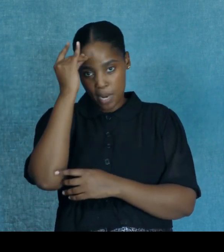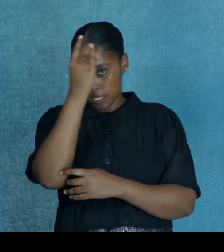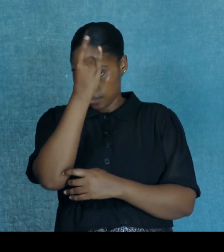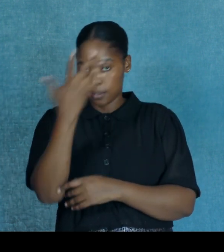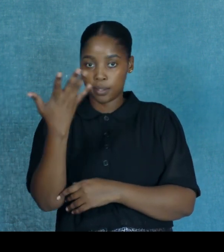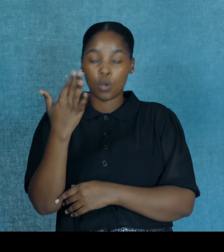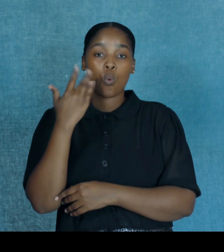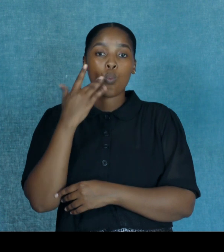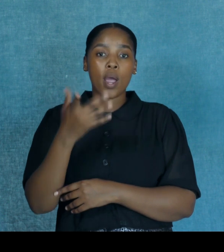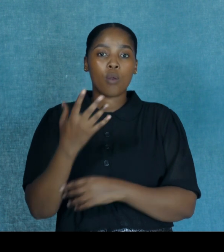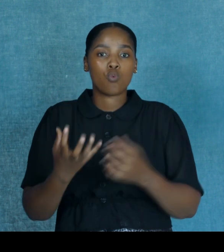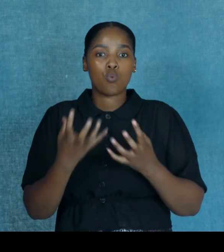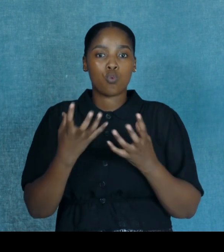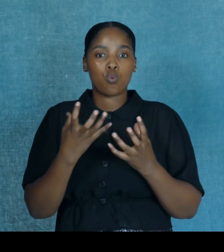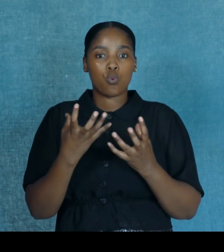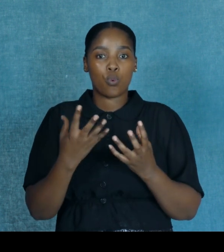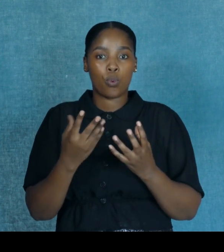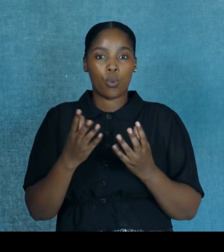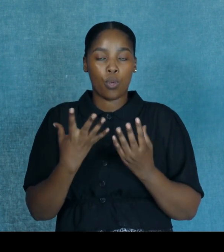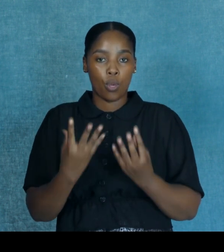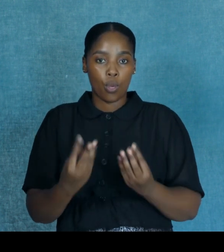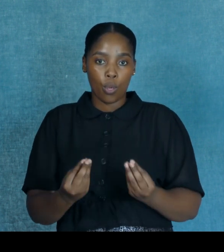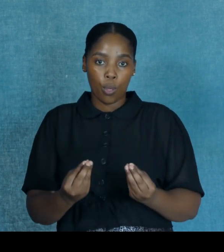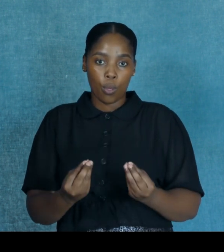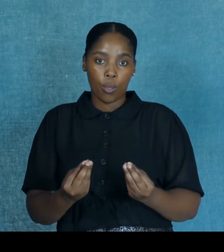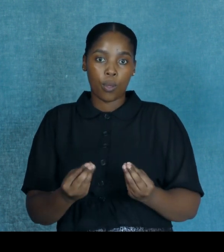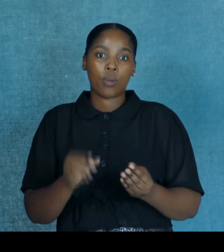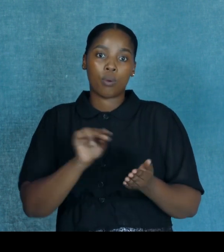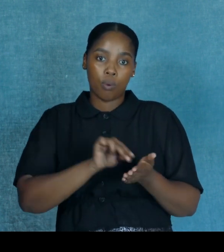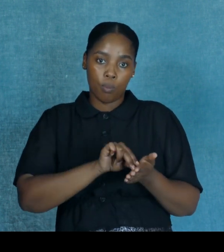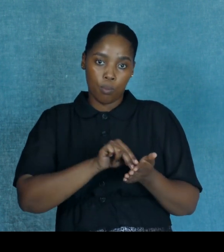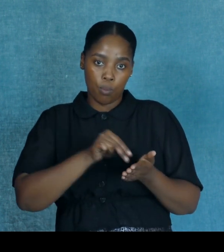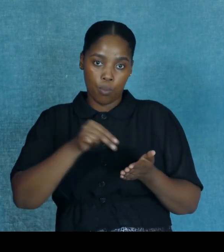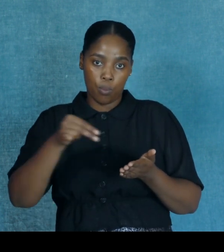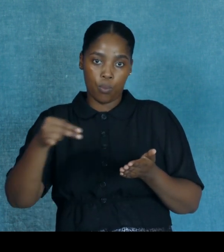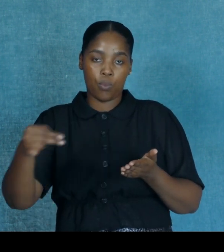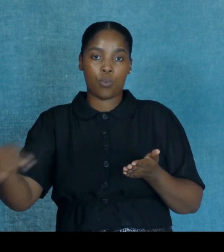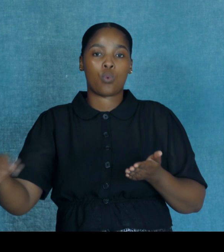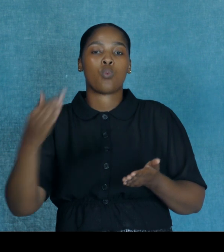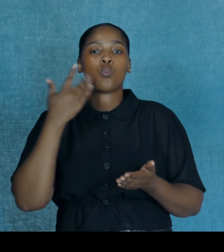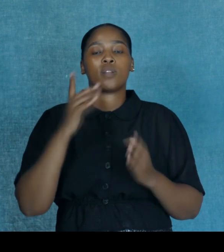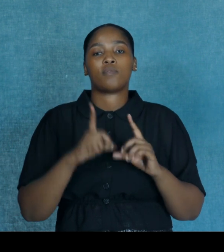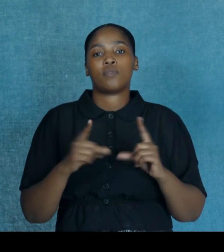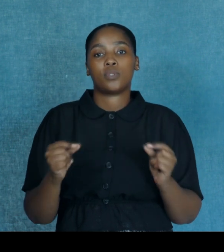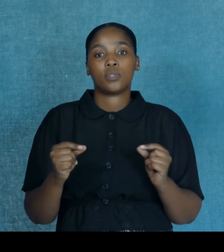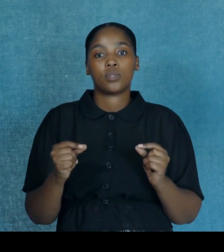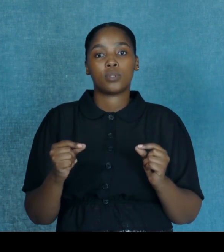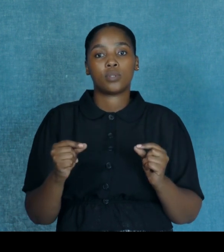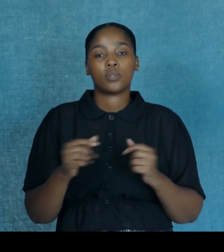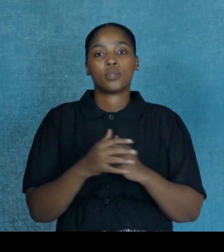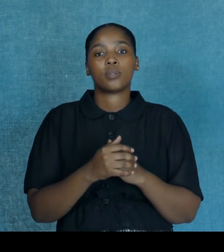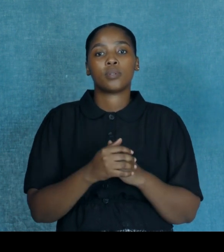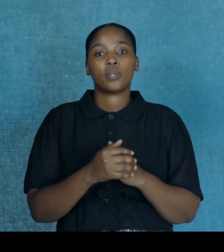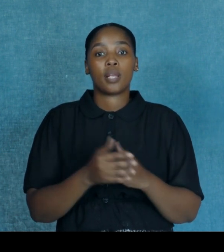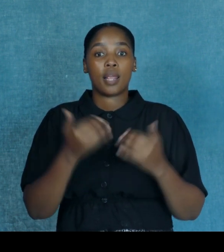it's cooled down, you can remove the film from the panel once the fusing is done. Your garment